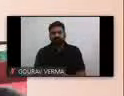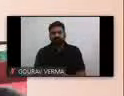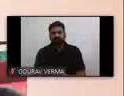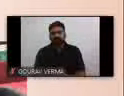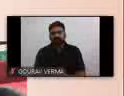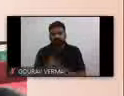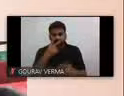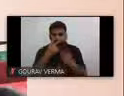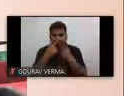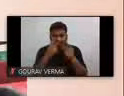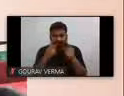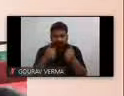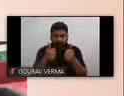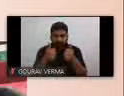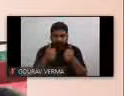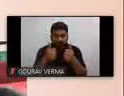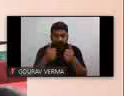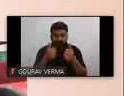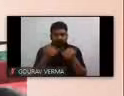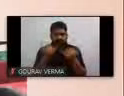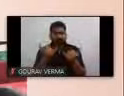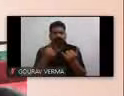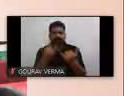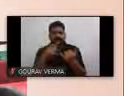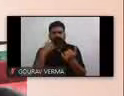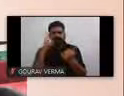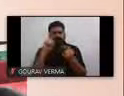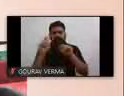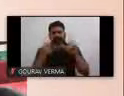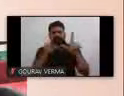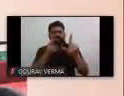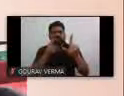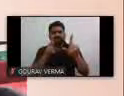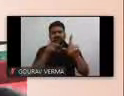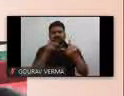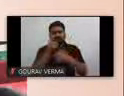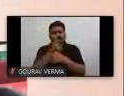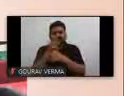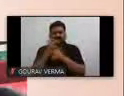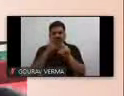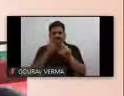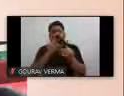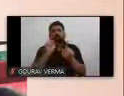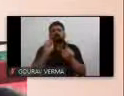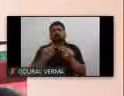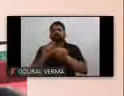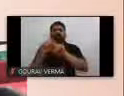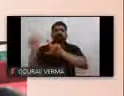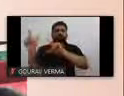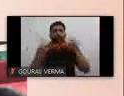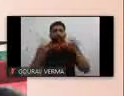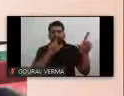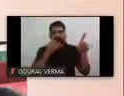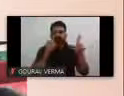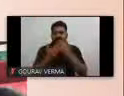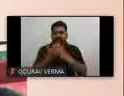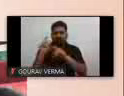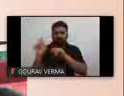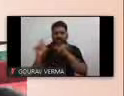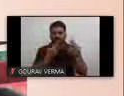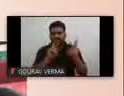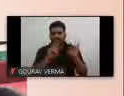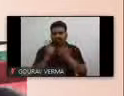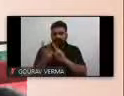Is it visible now? No, the same slide of those video clippings are. Go to next slide, please.